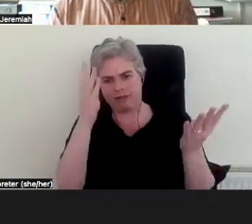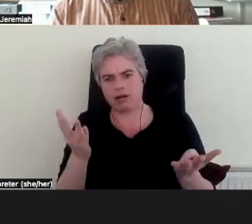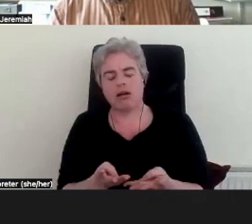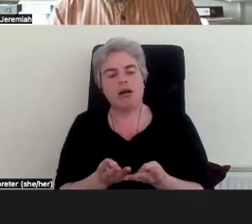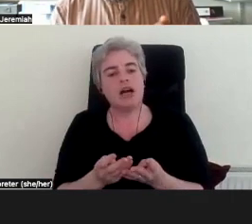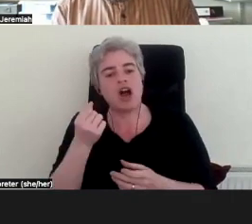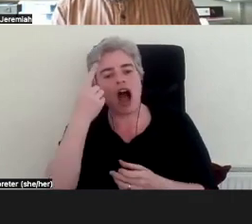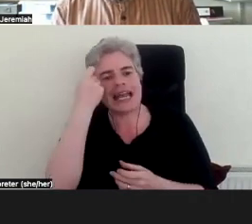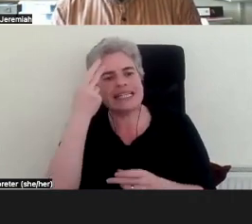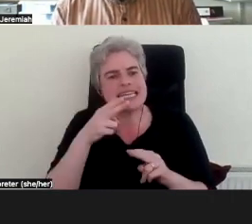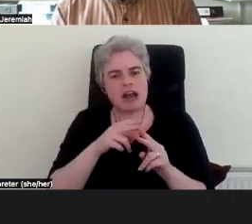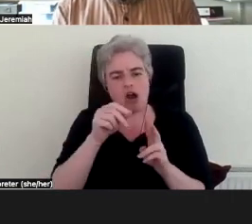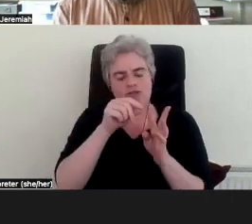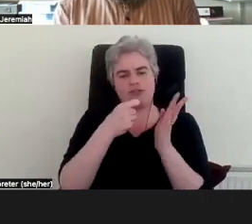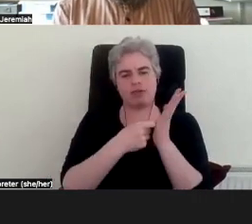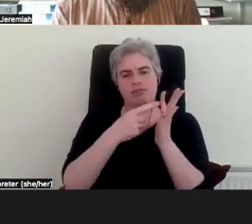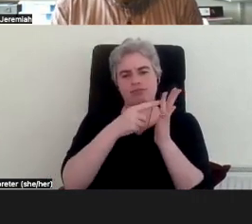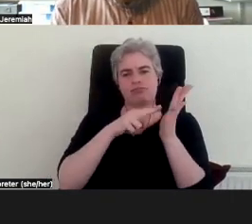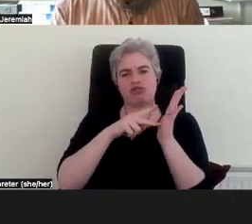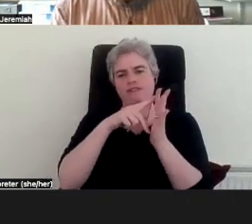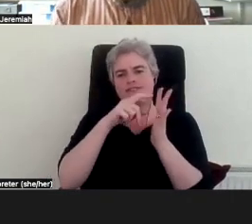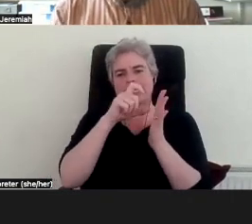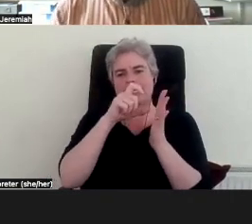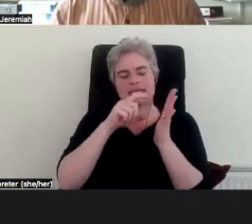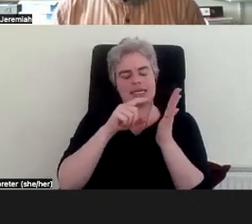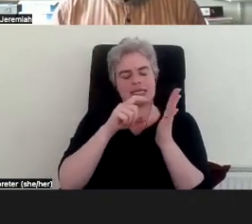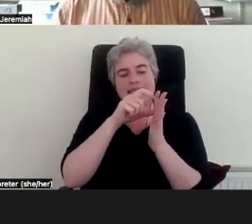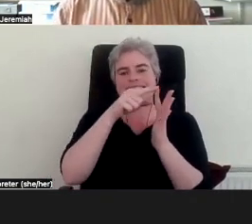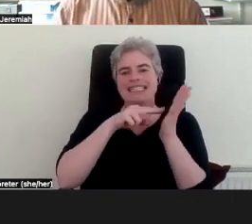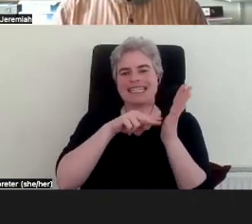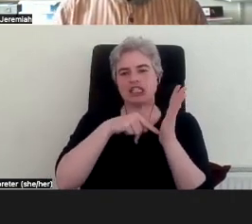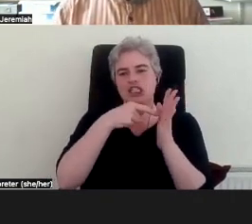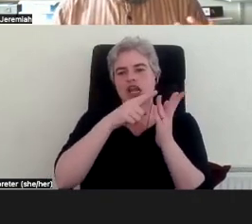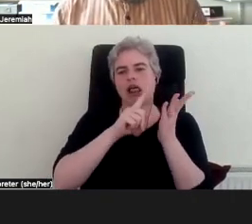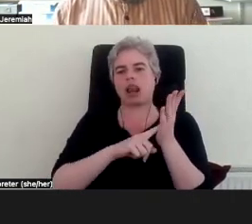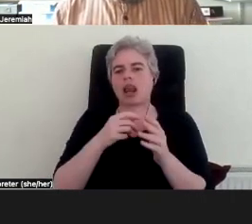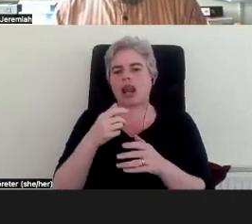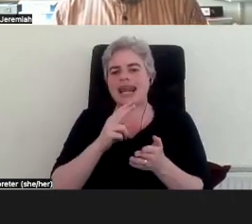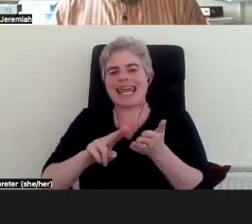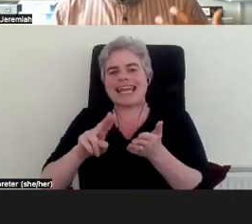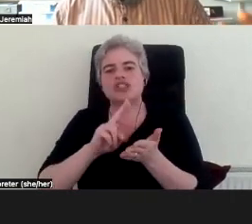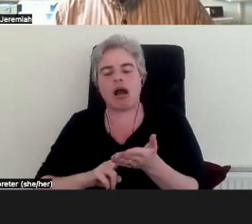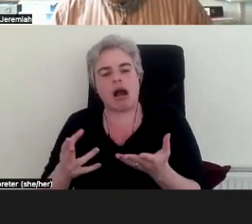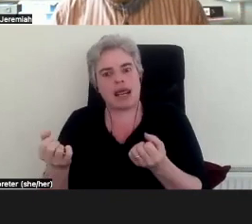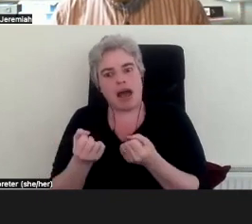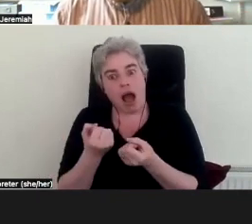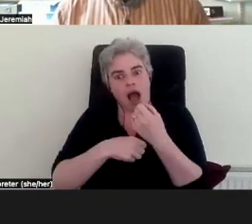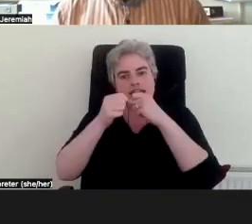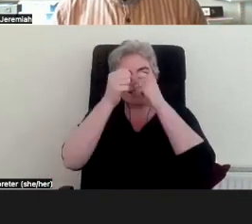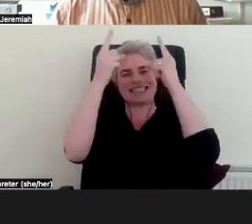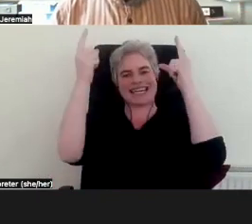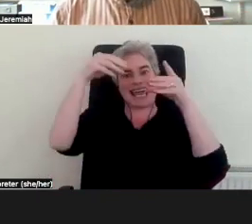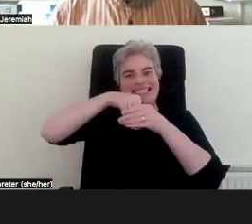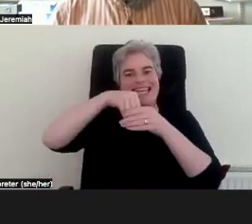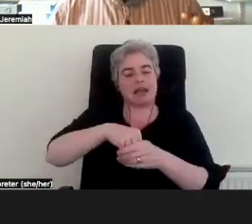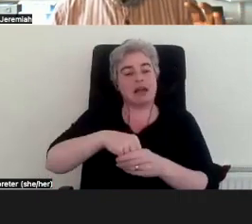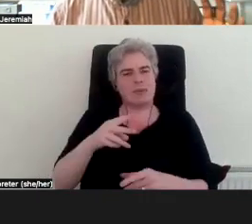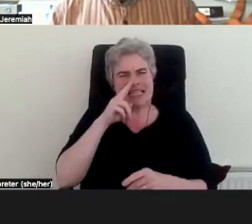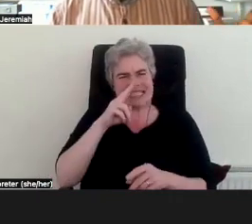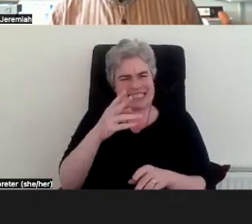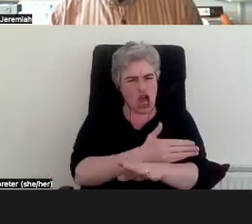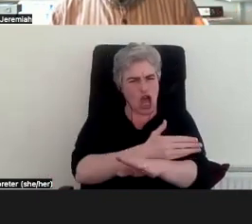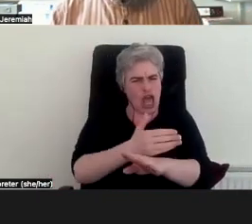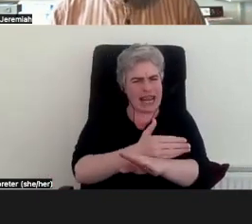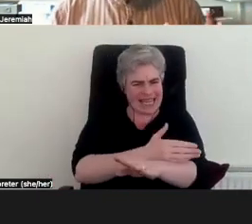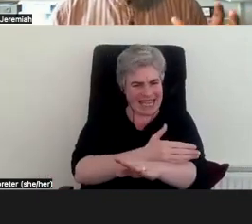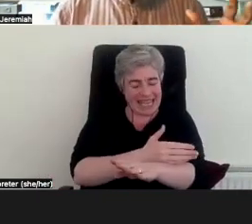providential nature coming back again in the understanding. So what we see early on is that